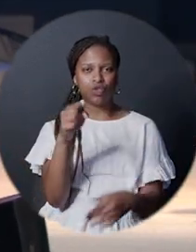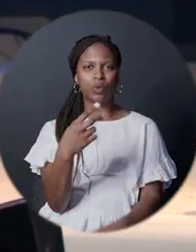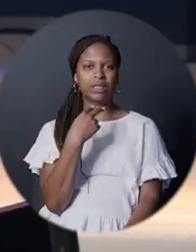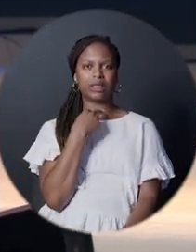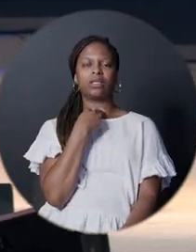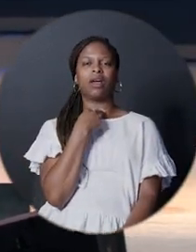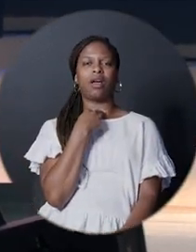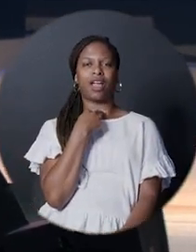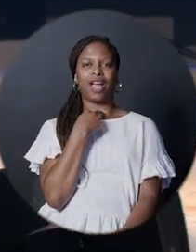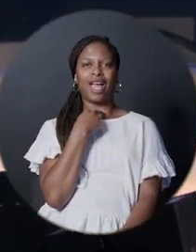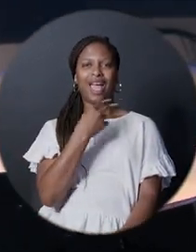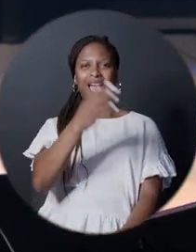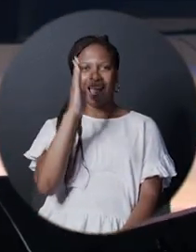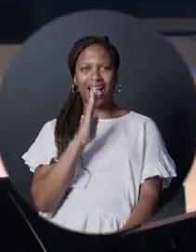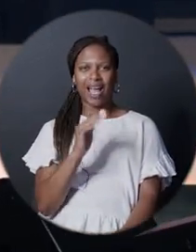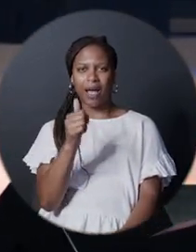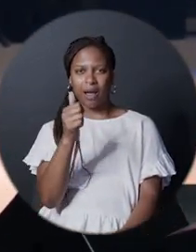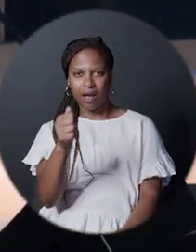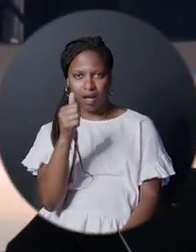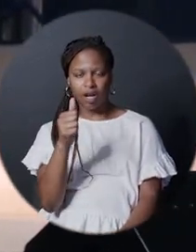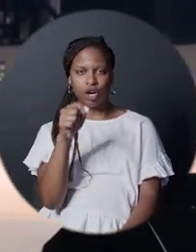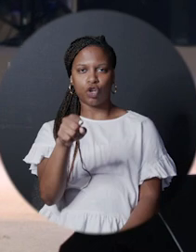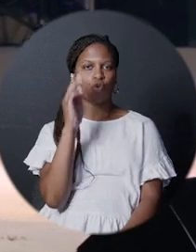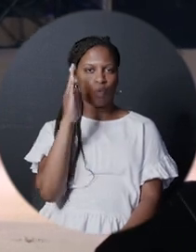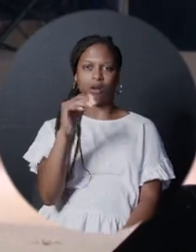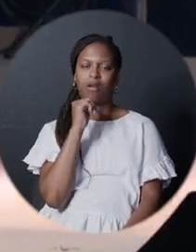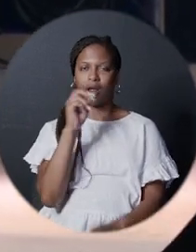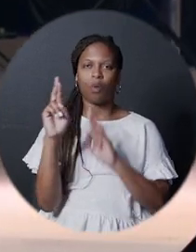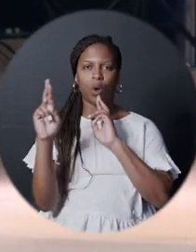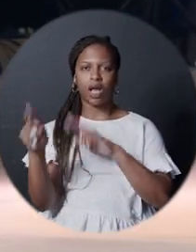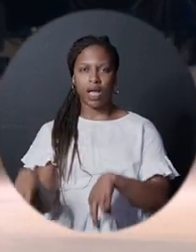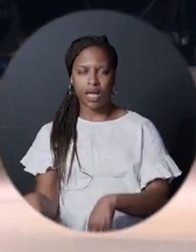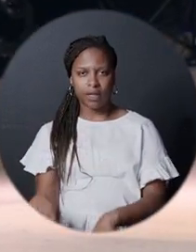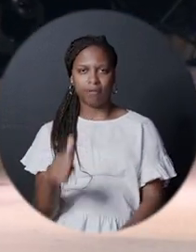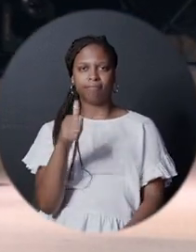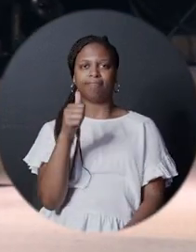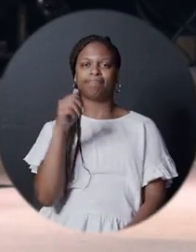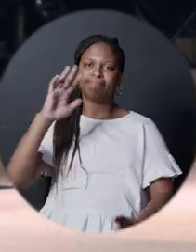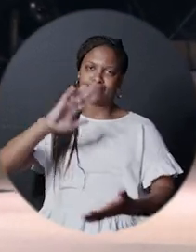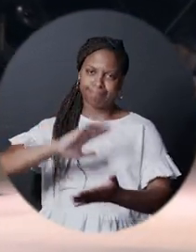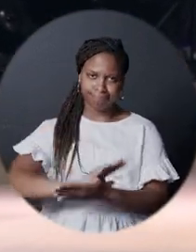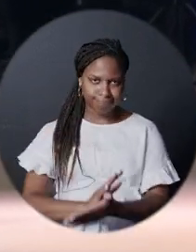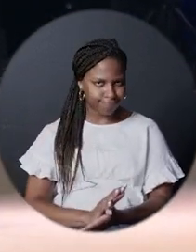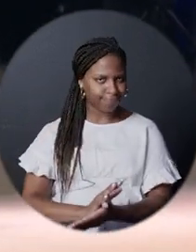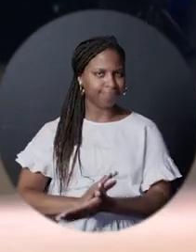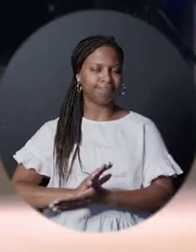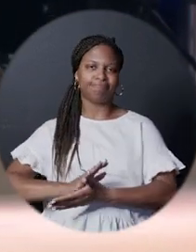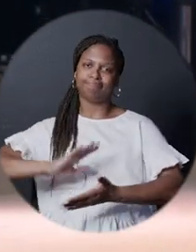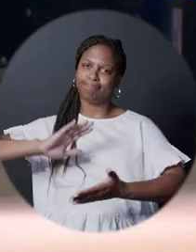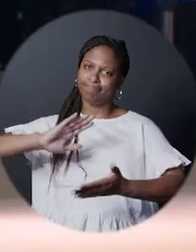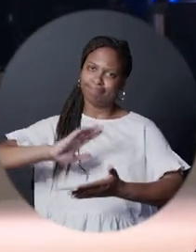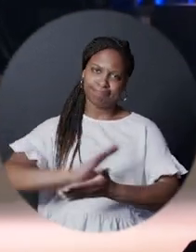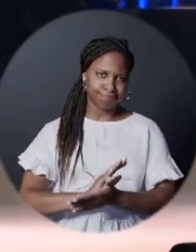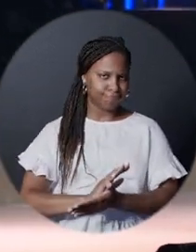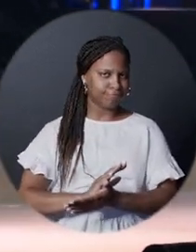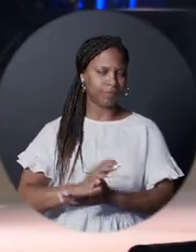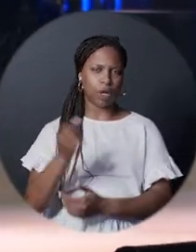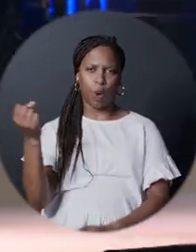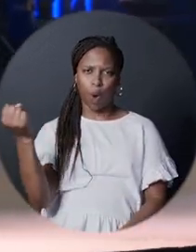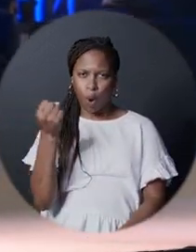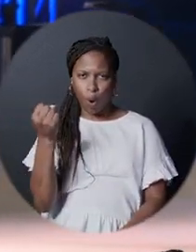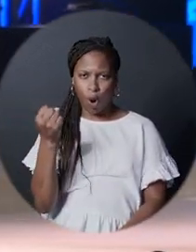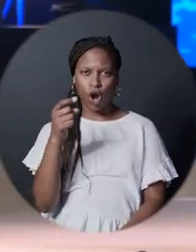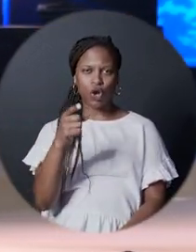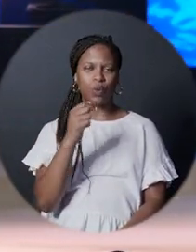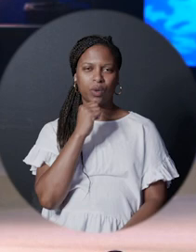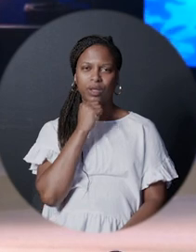many things you are stuck in? Because when God pushes that button, you will not respond. He keeps smashing it. He keeps pressing it.